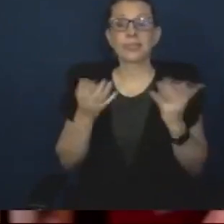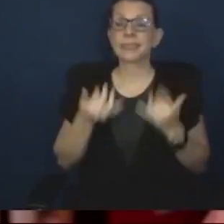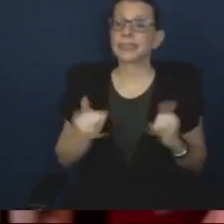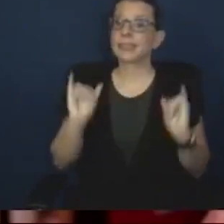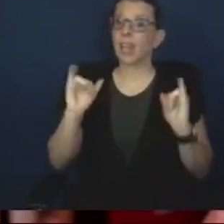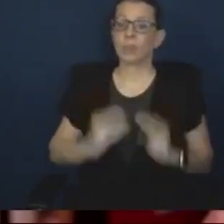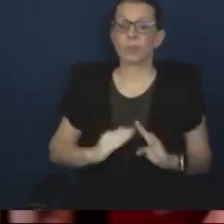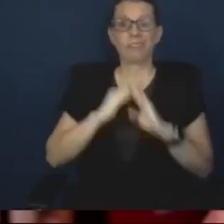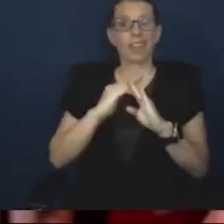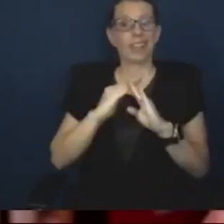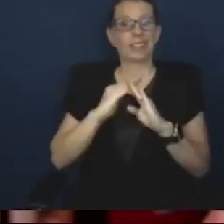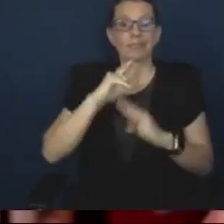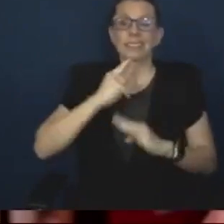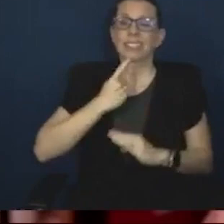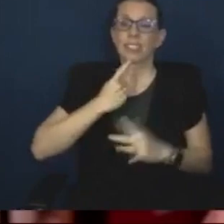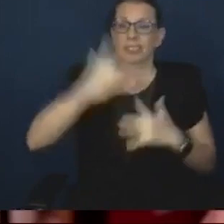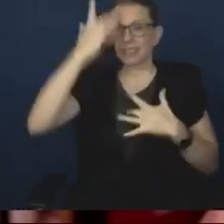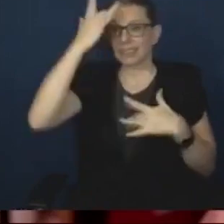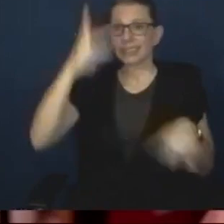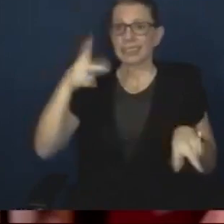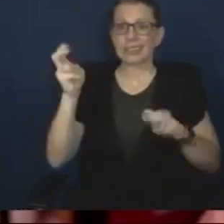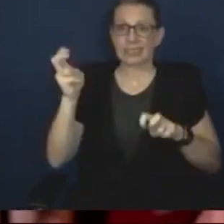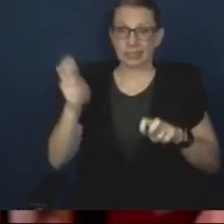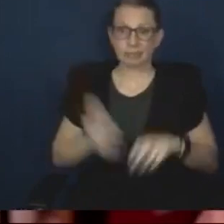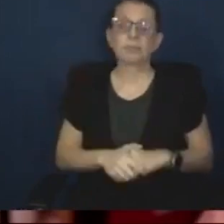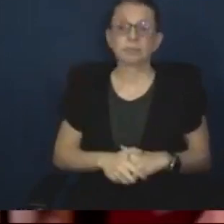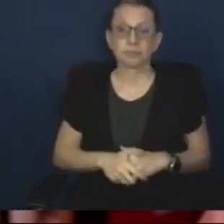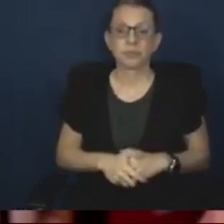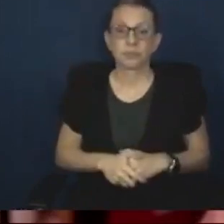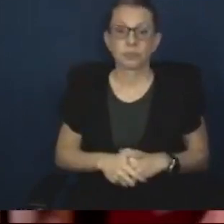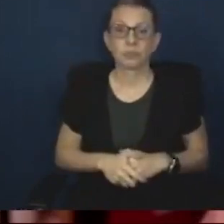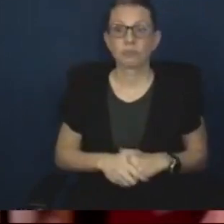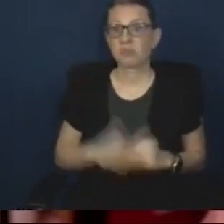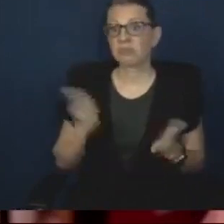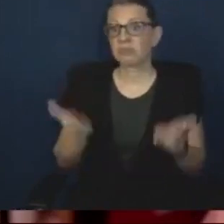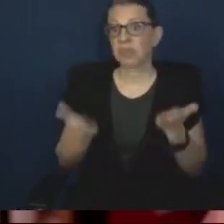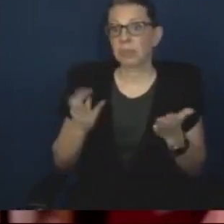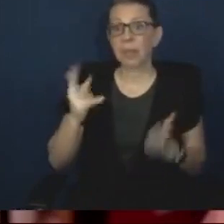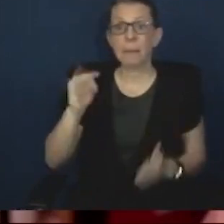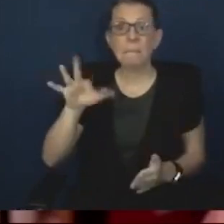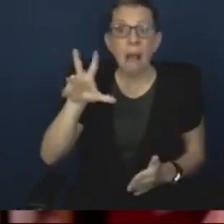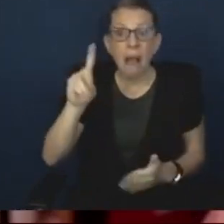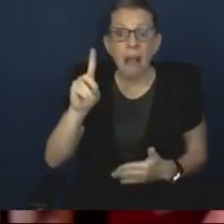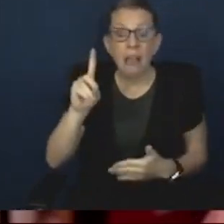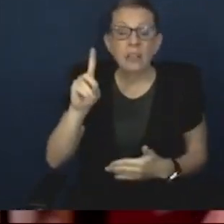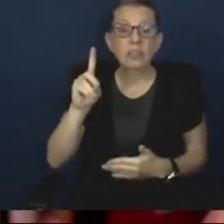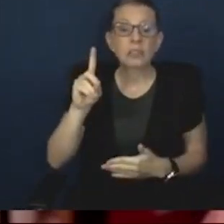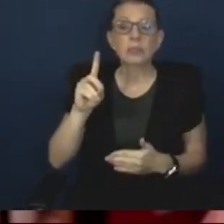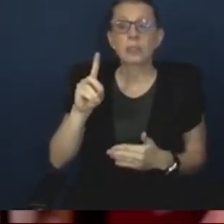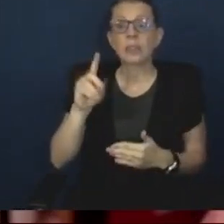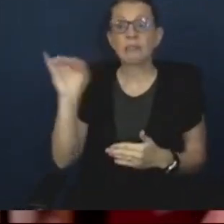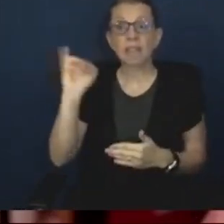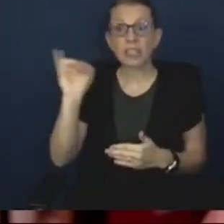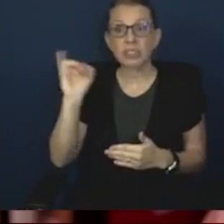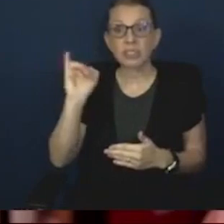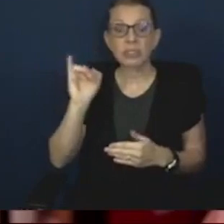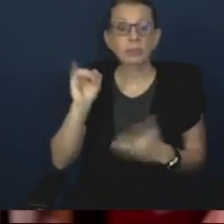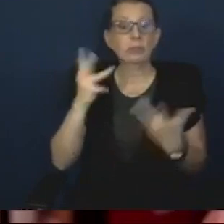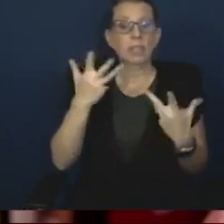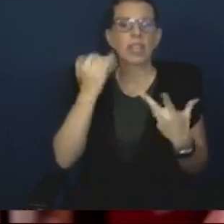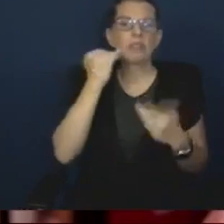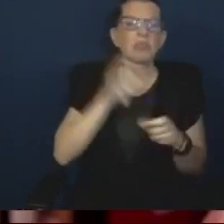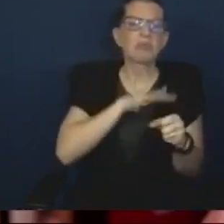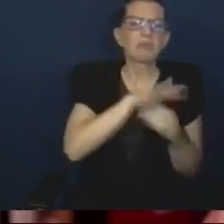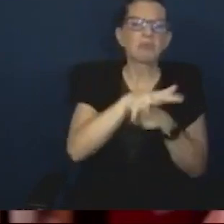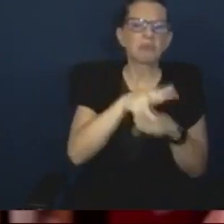prevent serious disease. We may get a mild infection after being fully vaccinated. But as a friend of mine